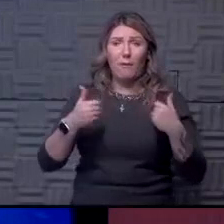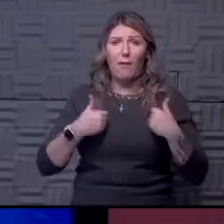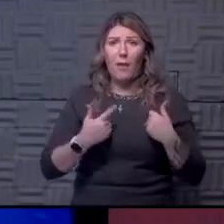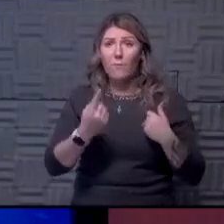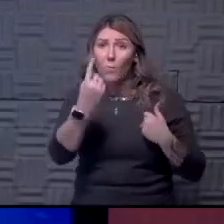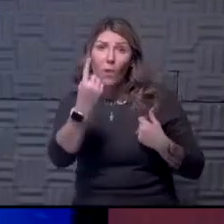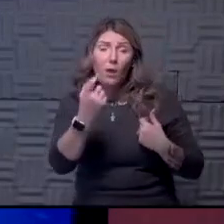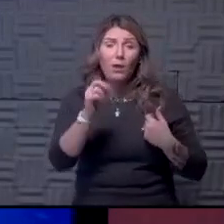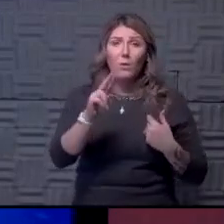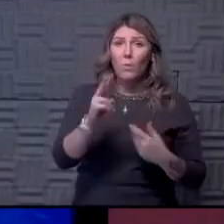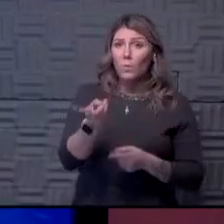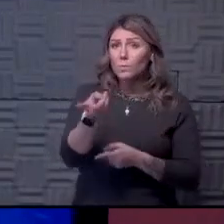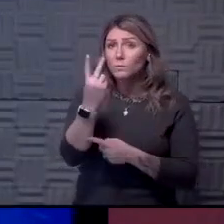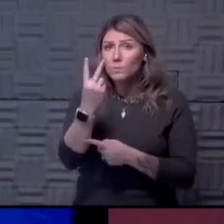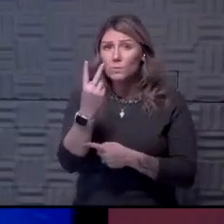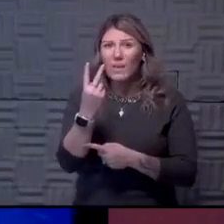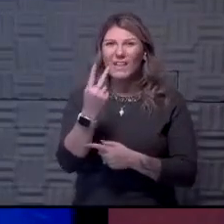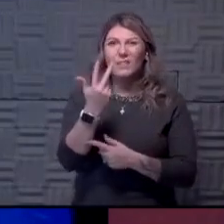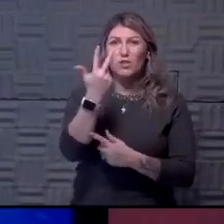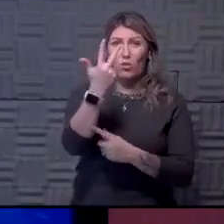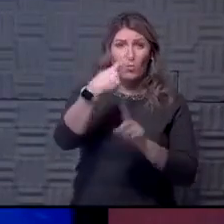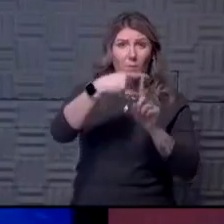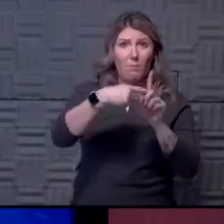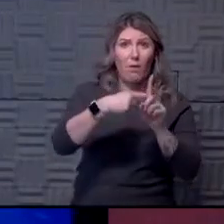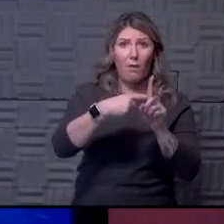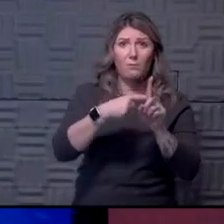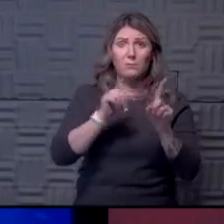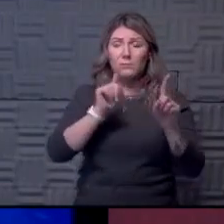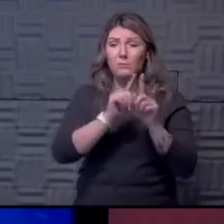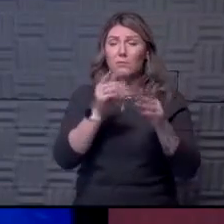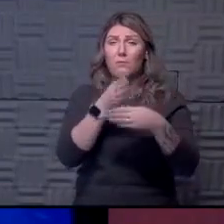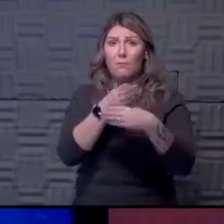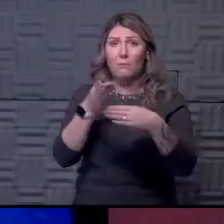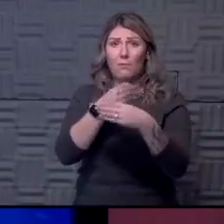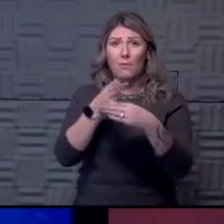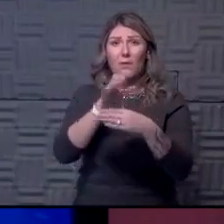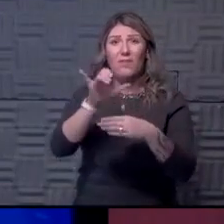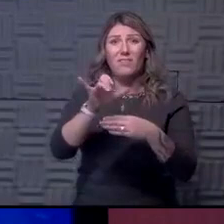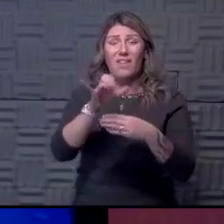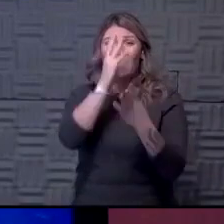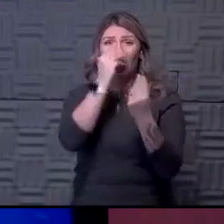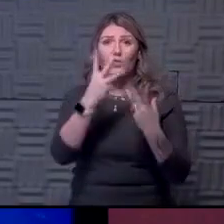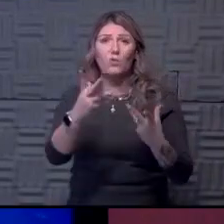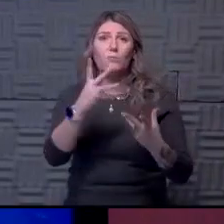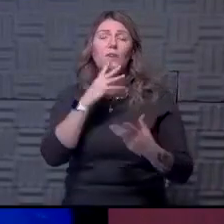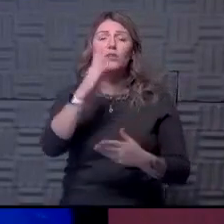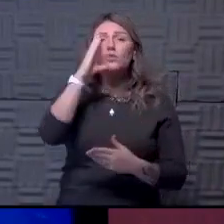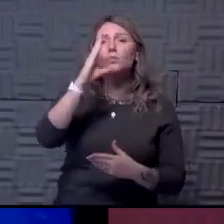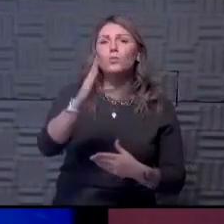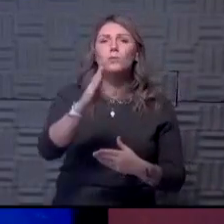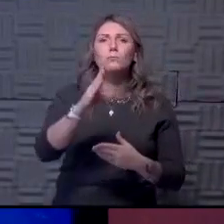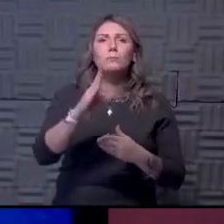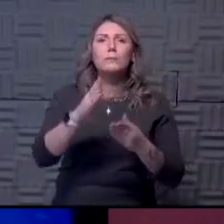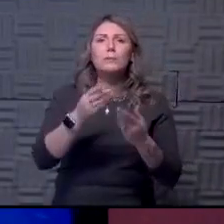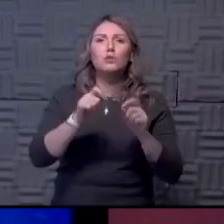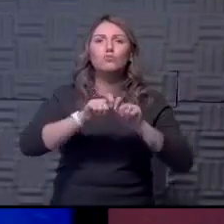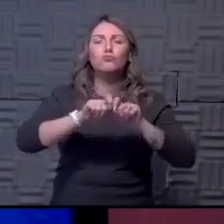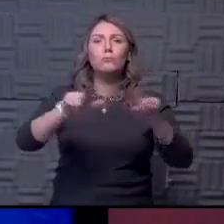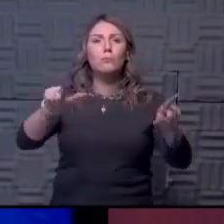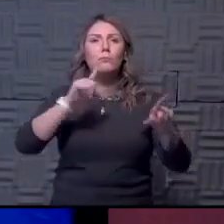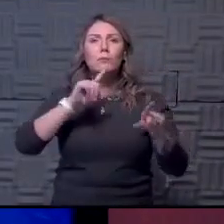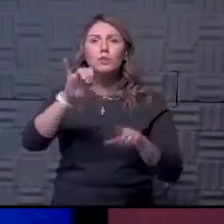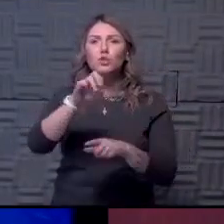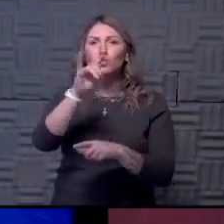could get two doses. I think it was 3 months apart. Yeah. That data will come out in July about how that fared versus Moderna and Pfizer. Now, Moderna and